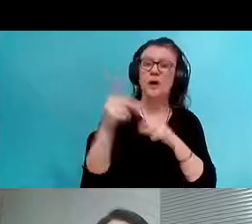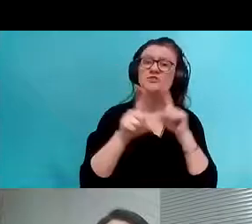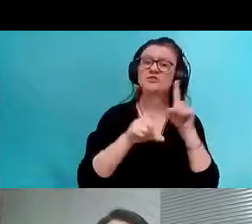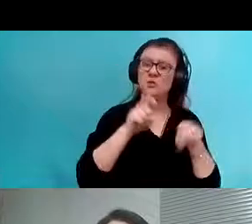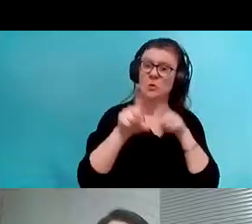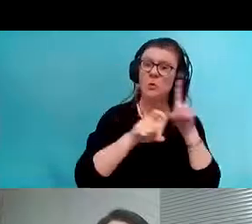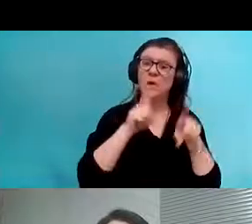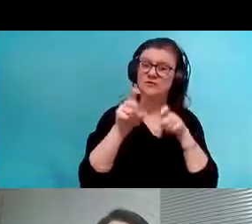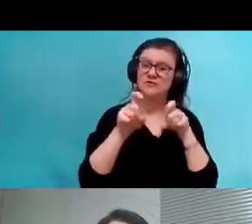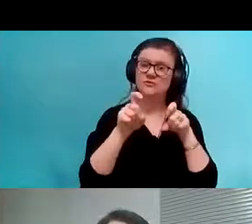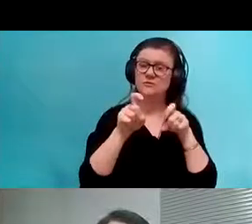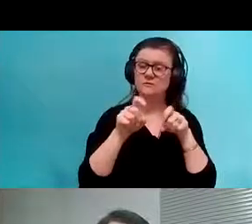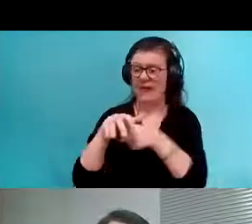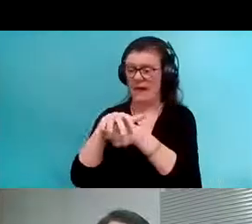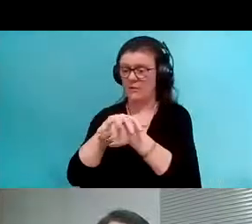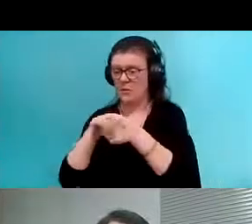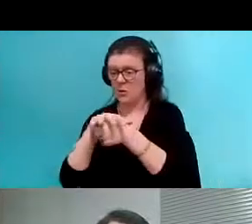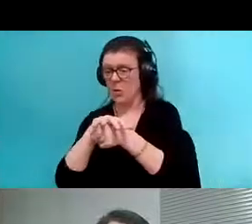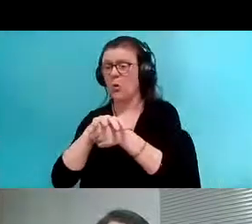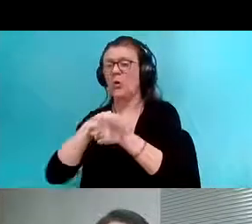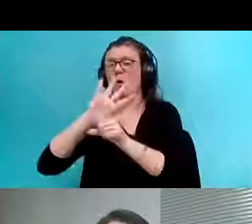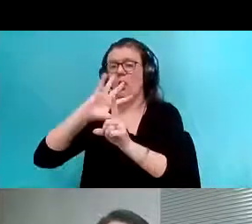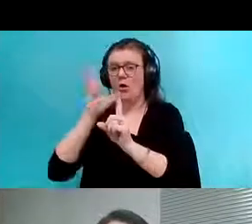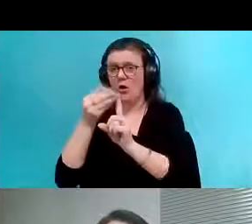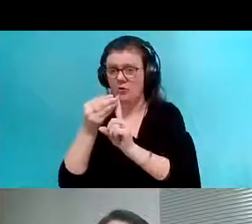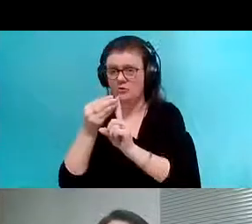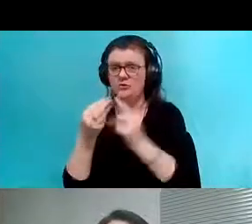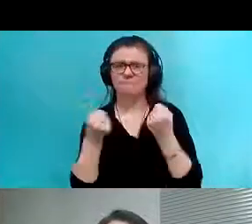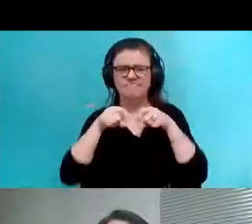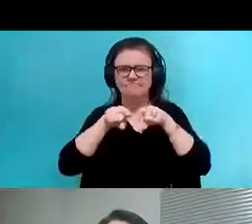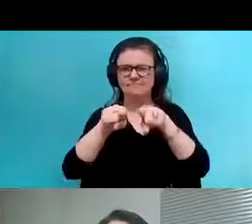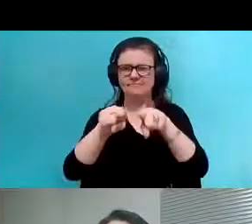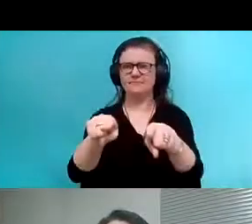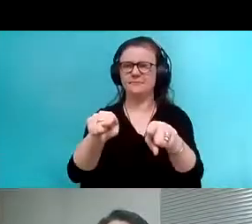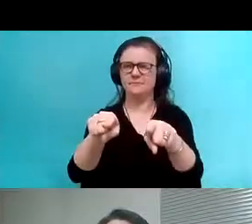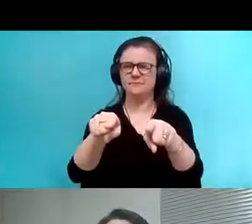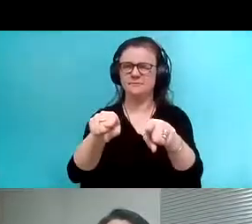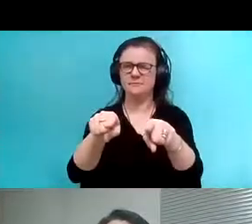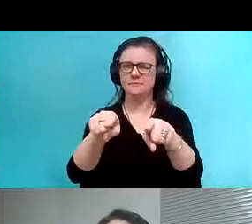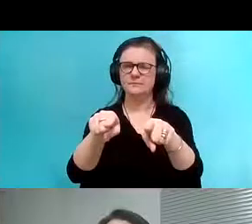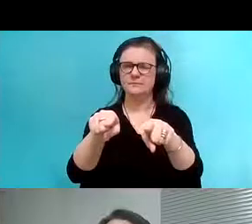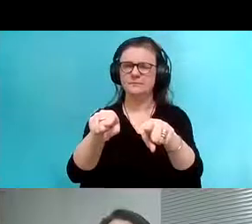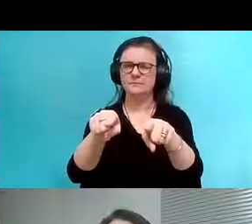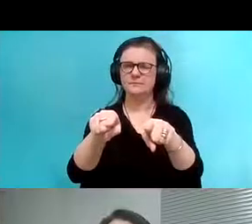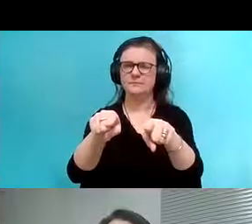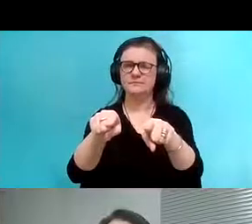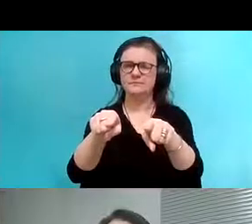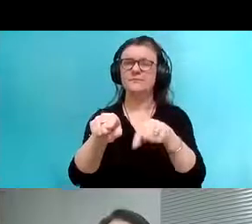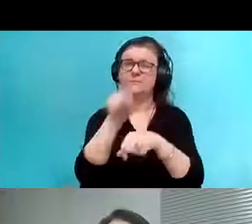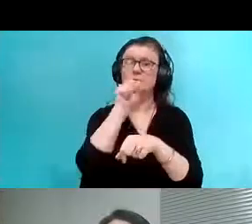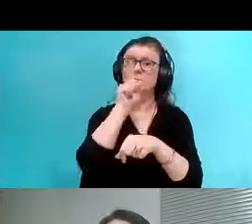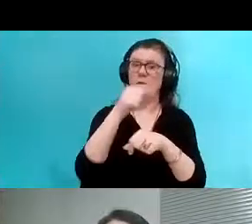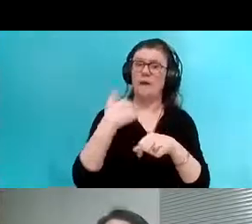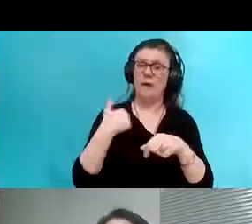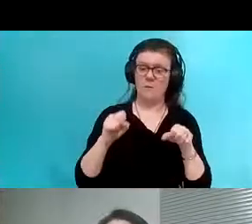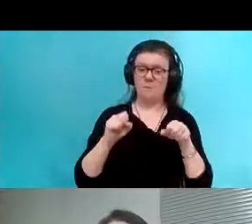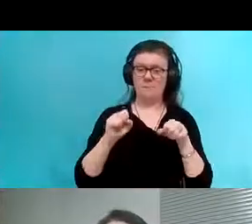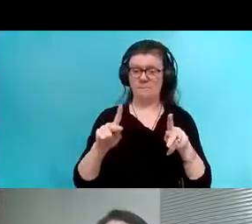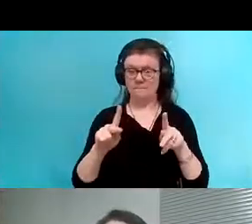completely aligned with the local and cultural context. The program has actually given us the opportunity to